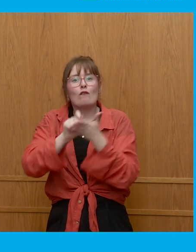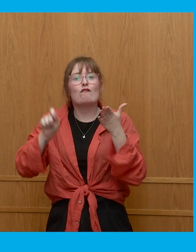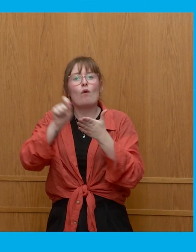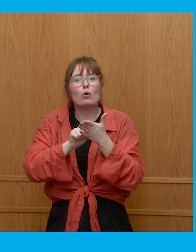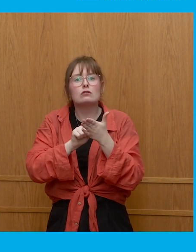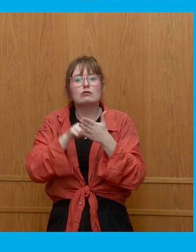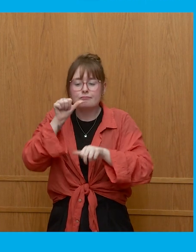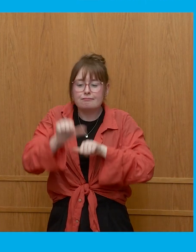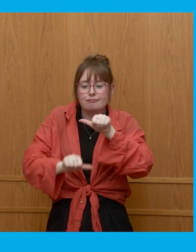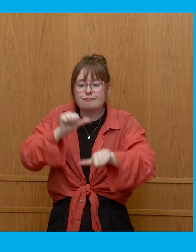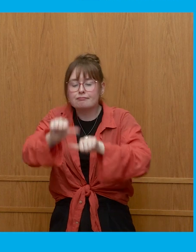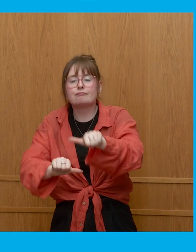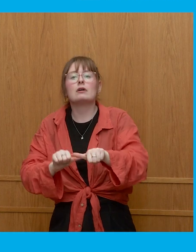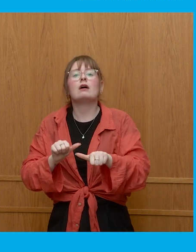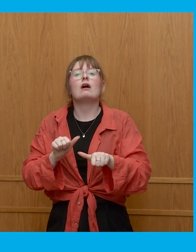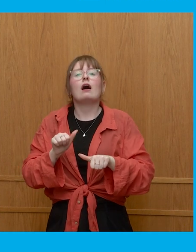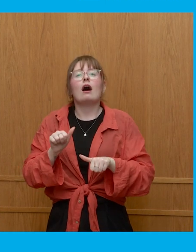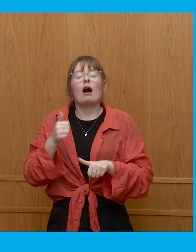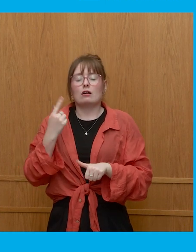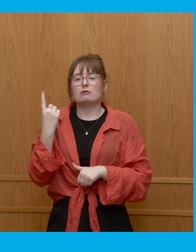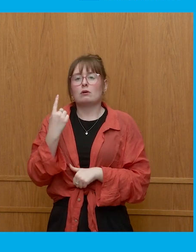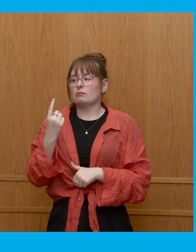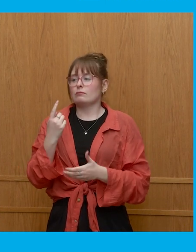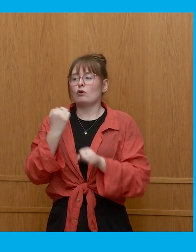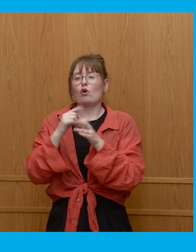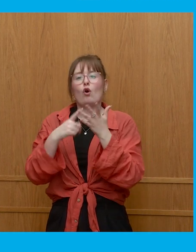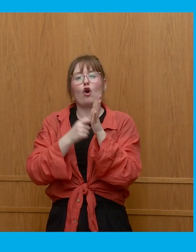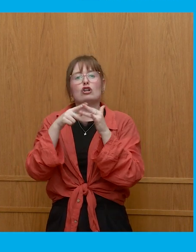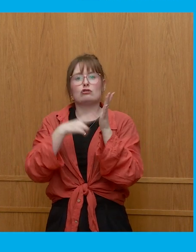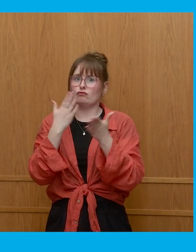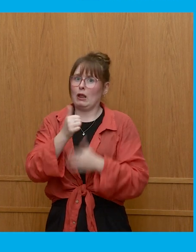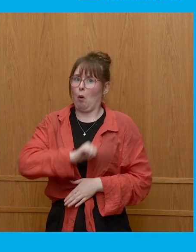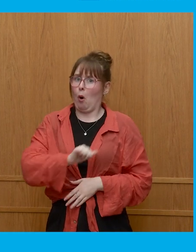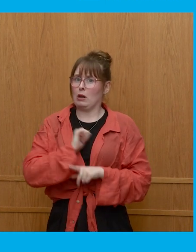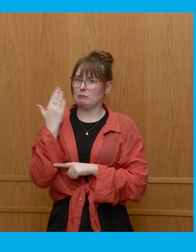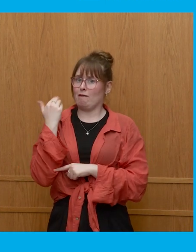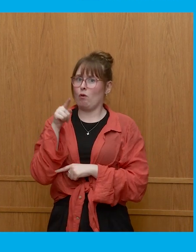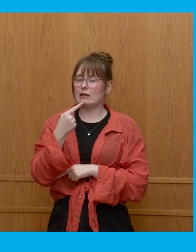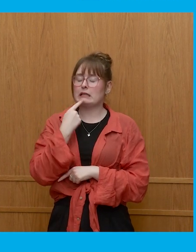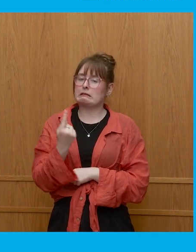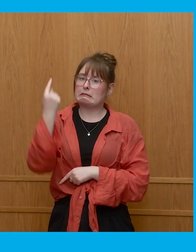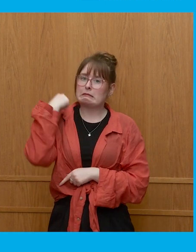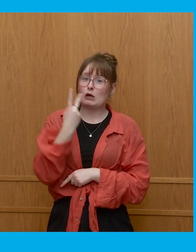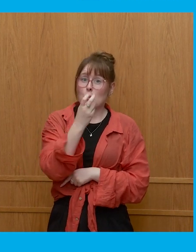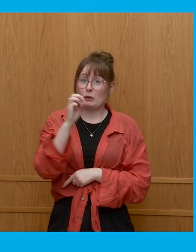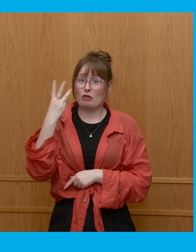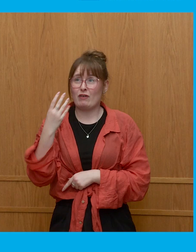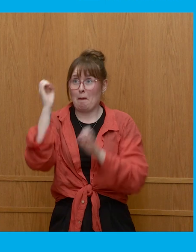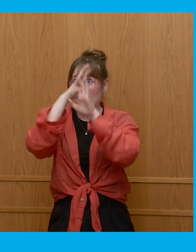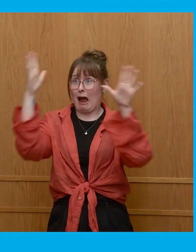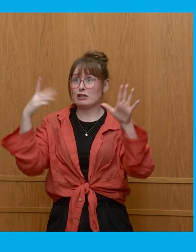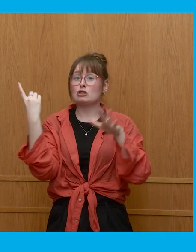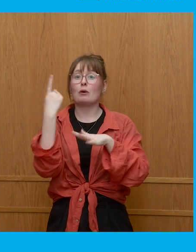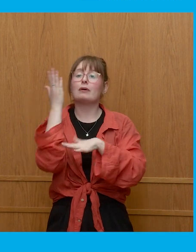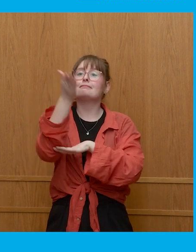was very honest, and I absolutely understand his perspective about what it was like running into 2003. If you were someone knocking on doors in the 2003